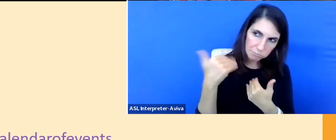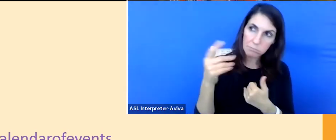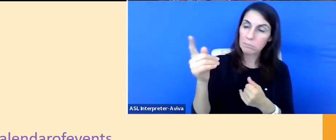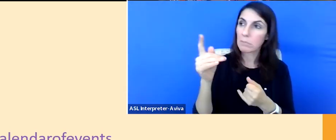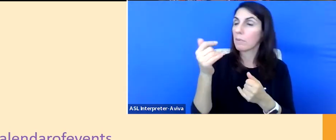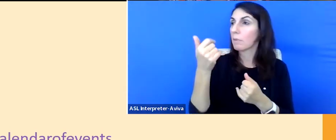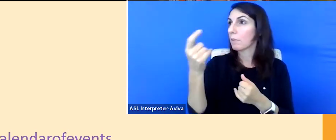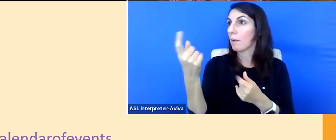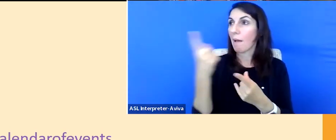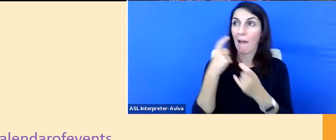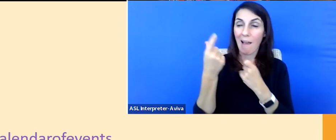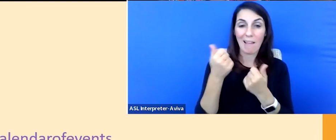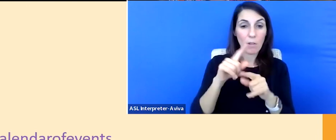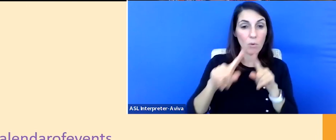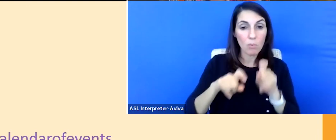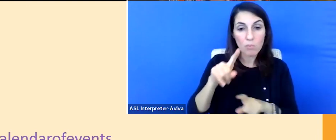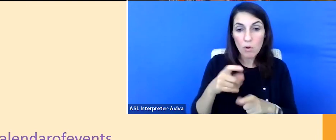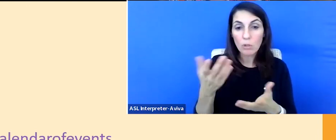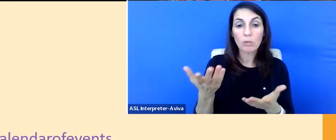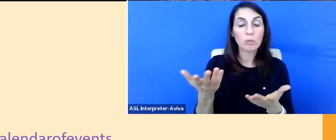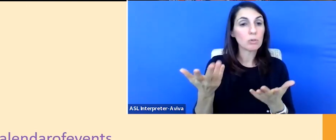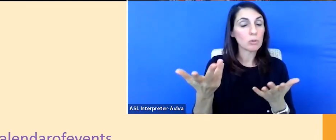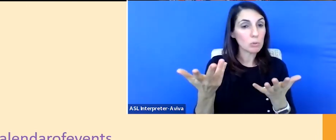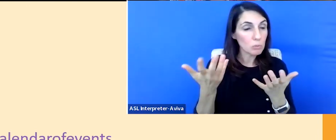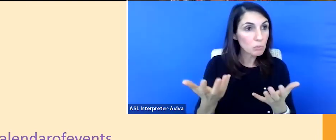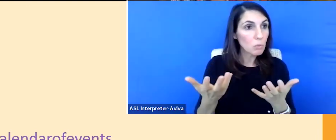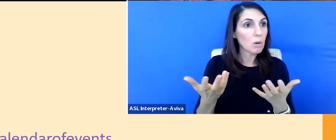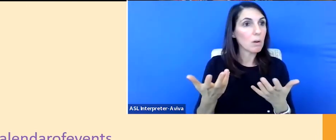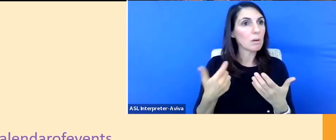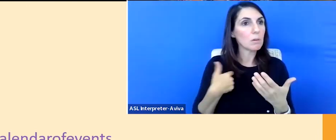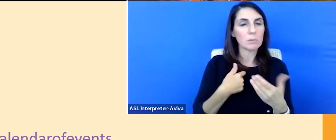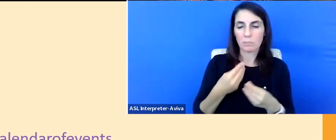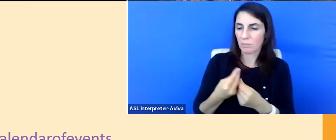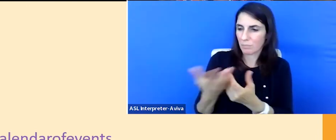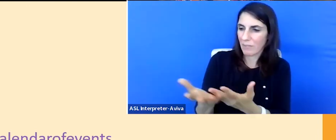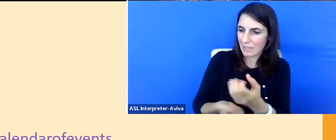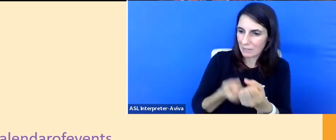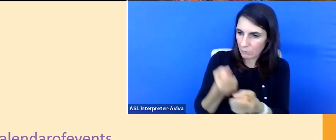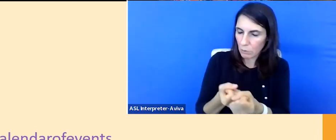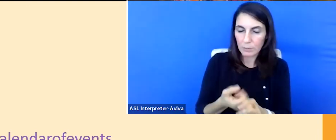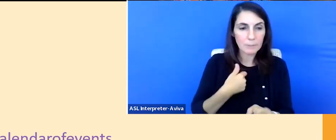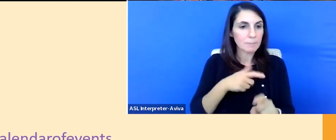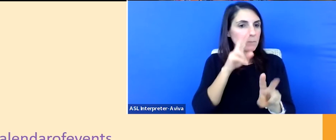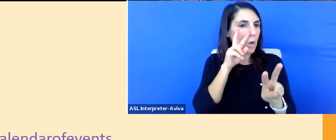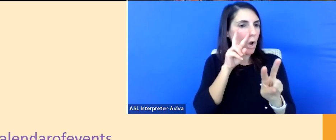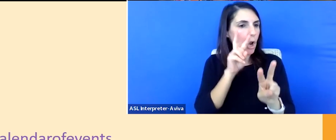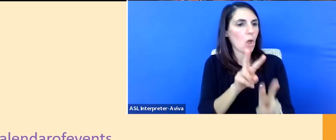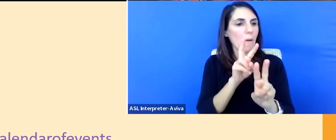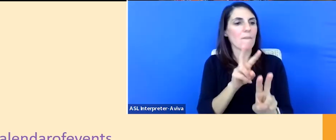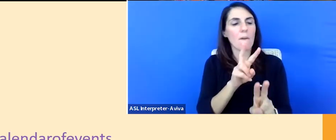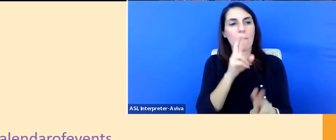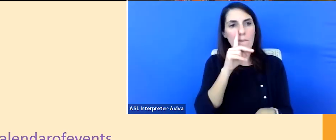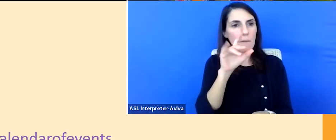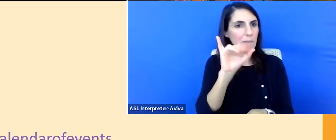to receive some support with, and looking forward so that we